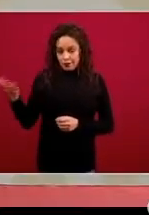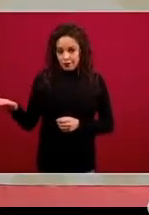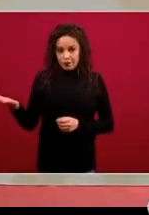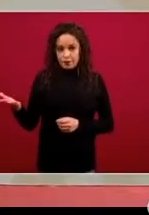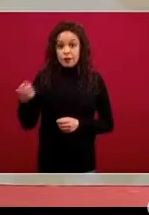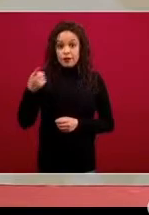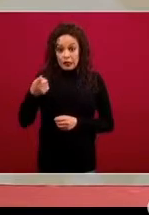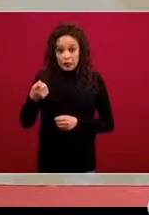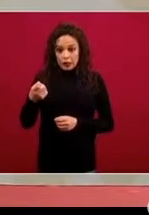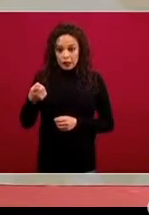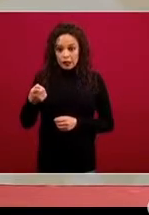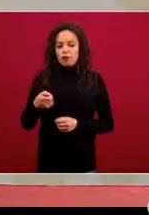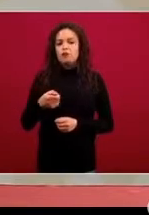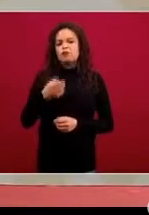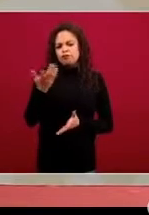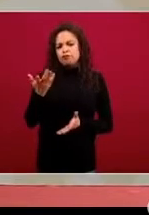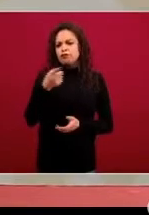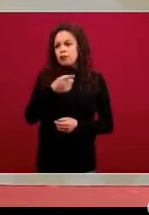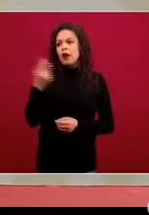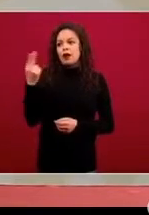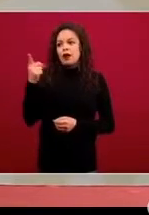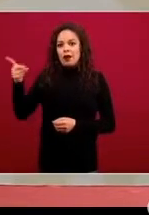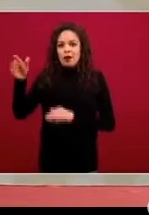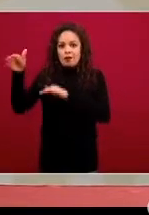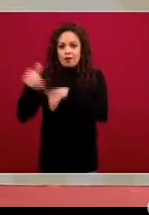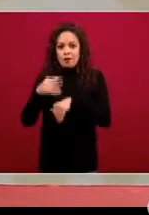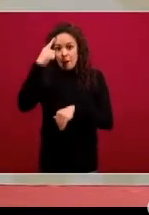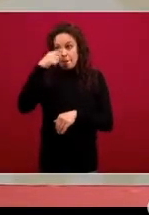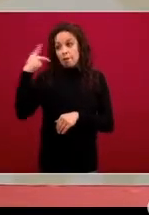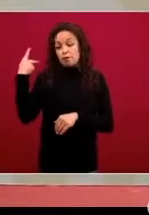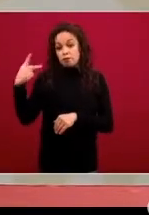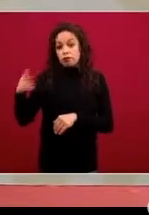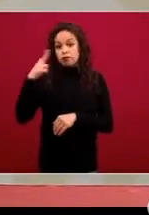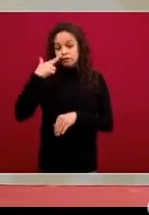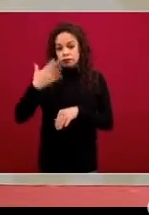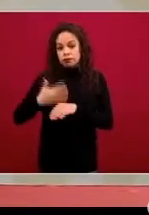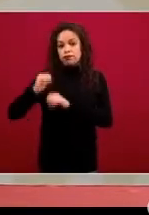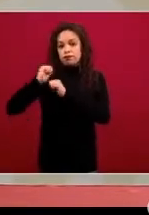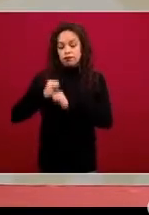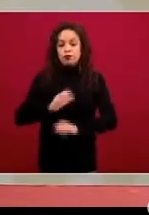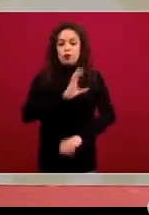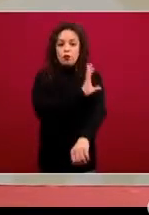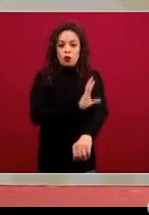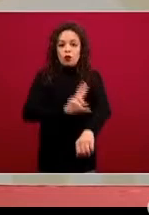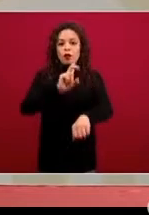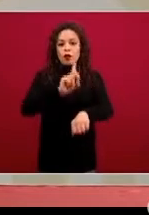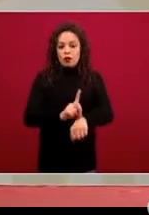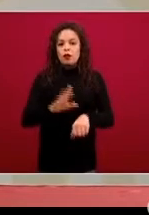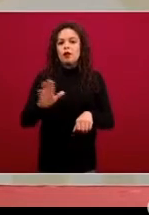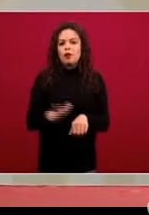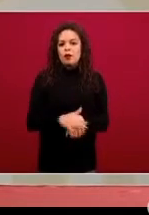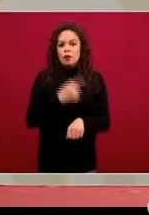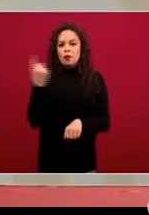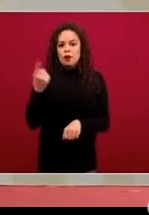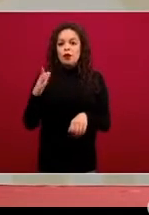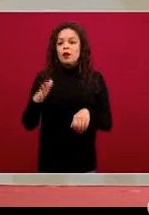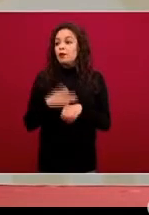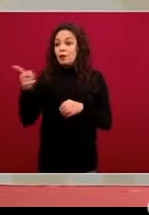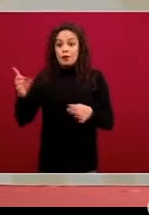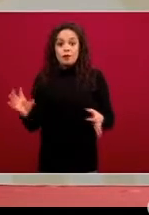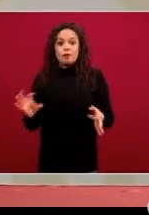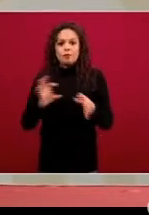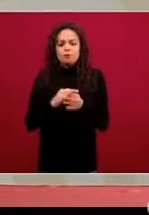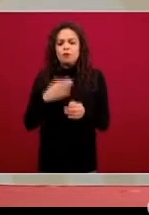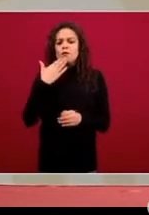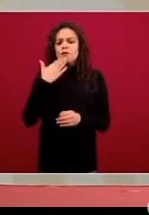take that role of coordinating and work with Governor Del Mazo to be the first model